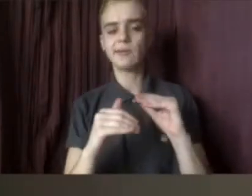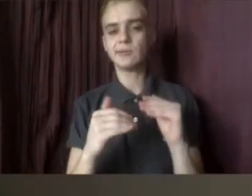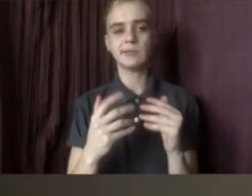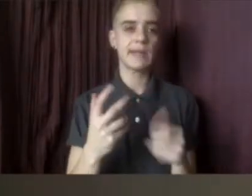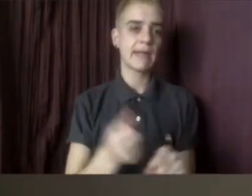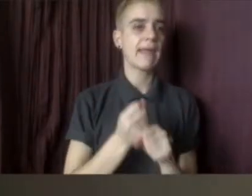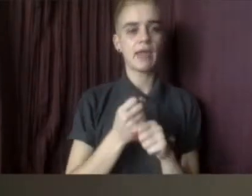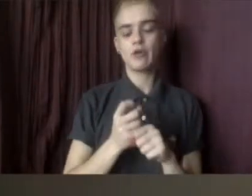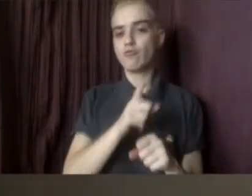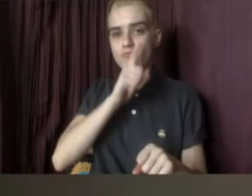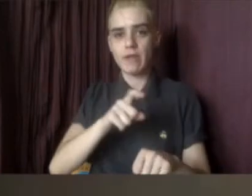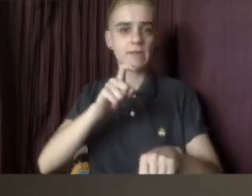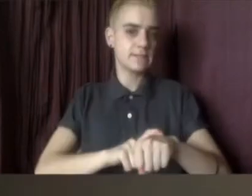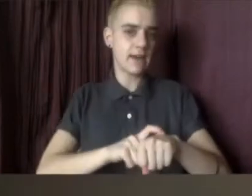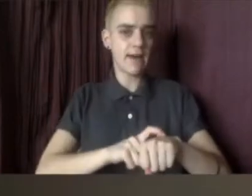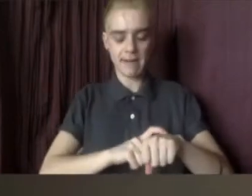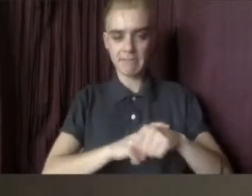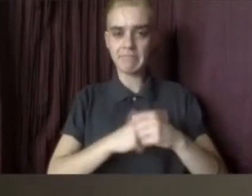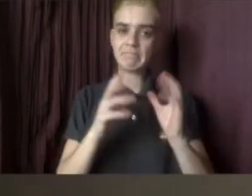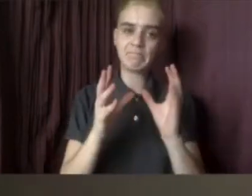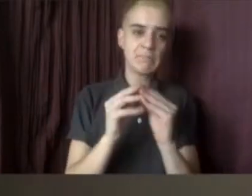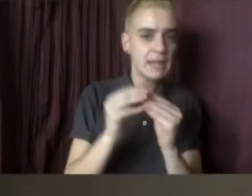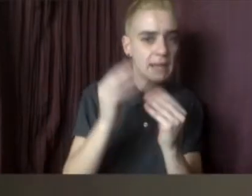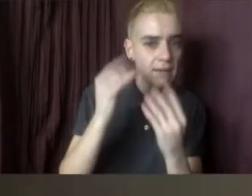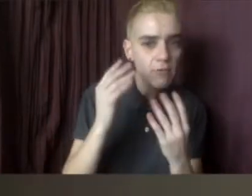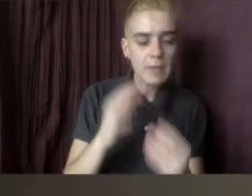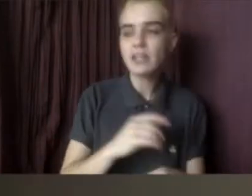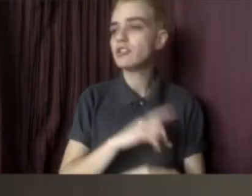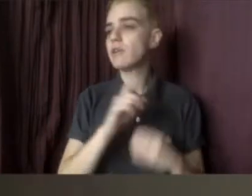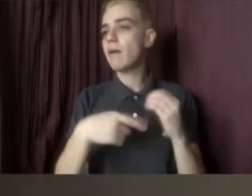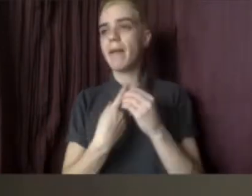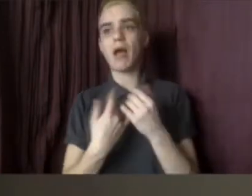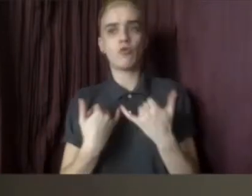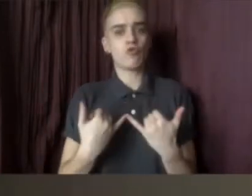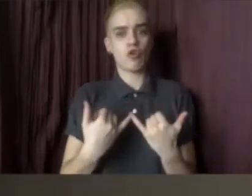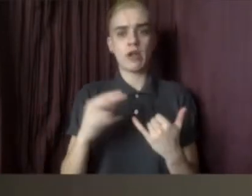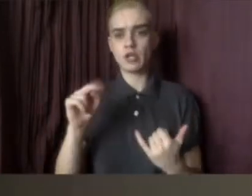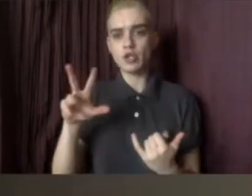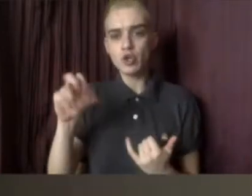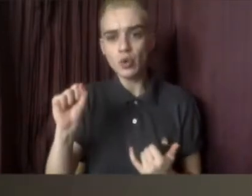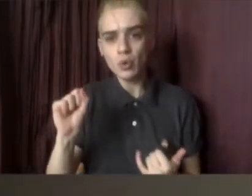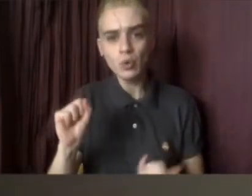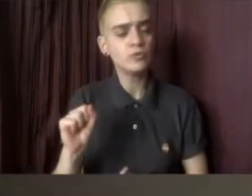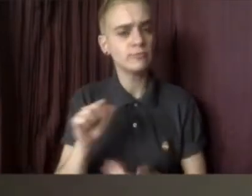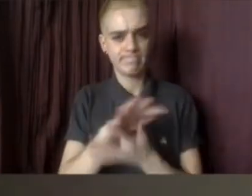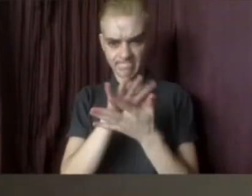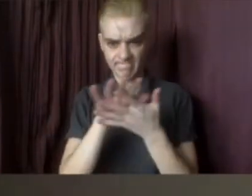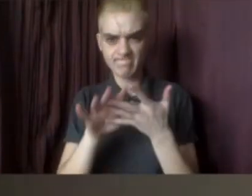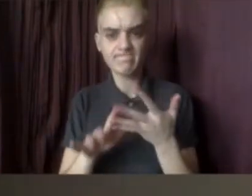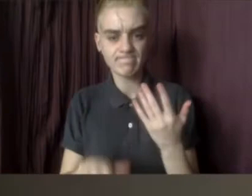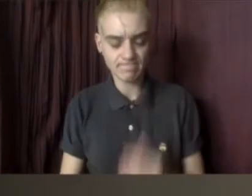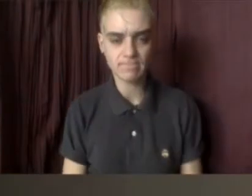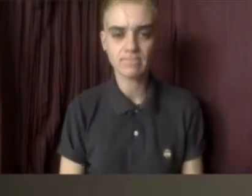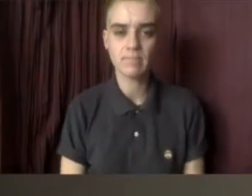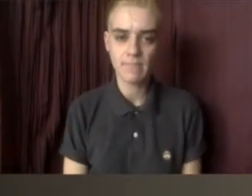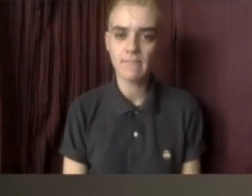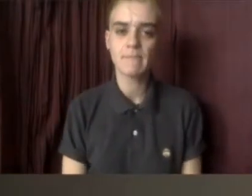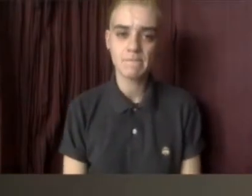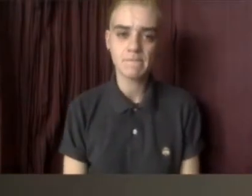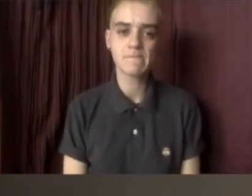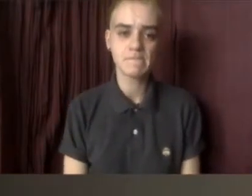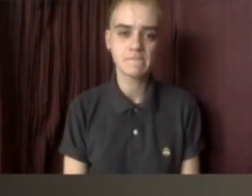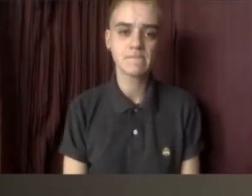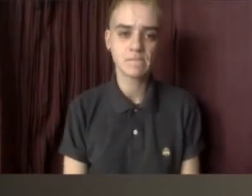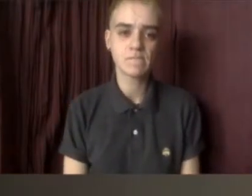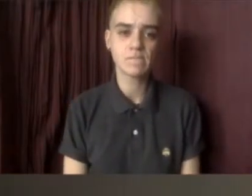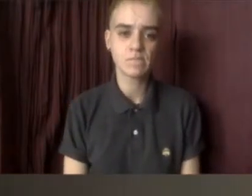policy, that if you want to get in the weeds on the policy also. And just to give a little bit of context, what we're